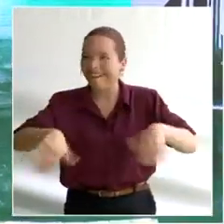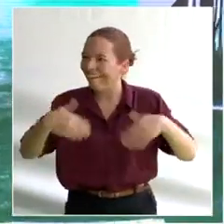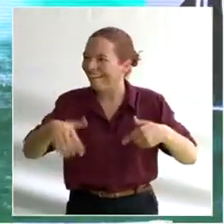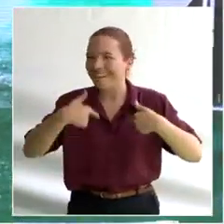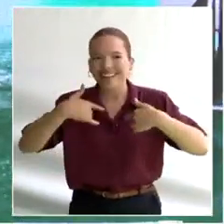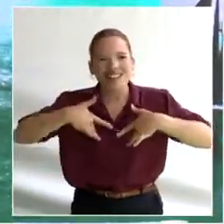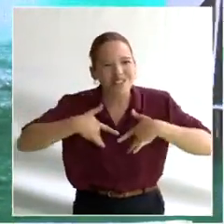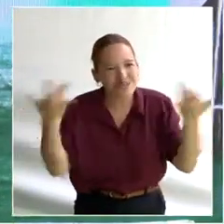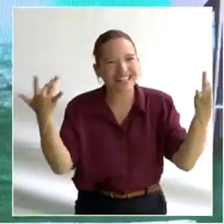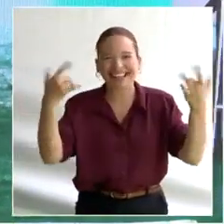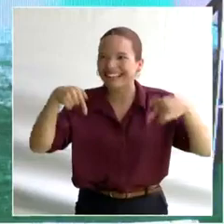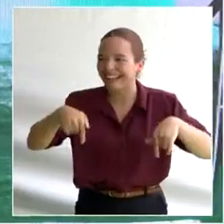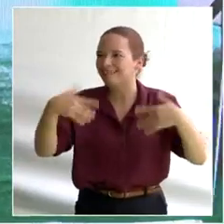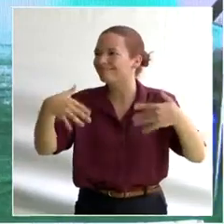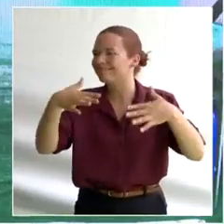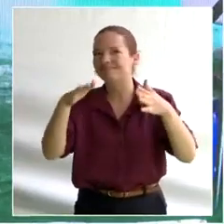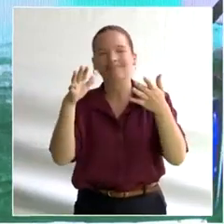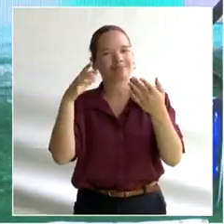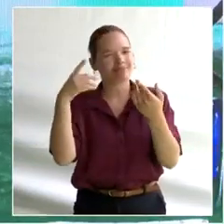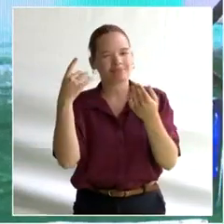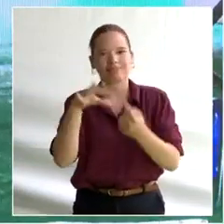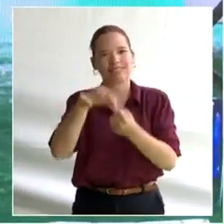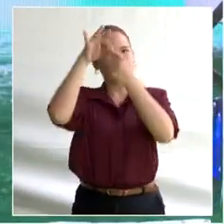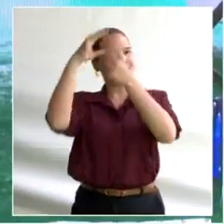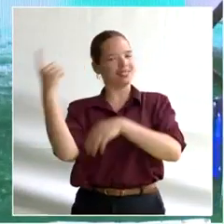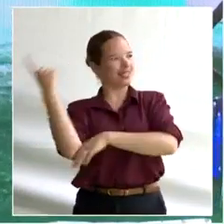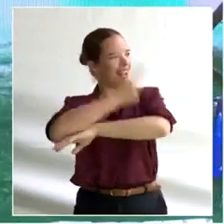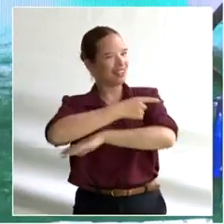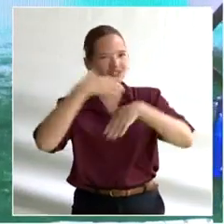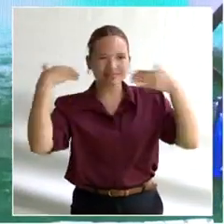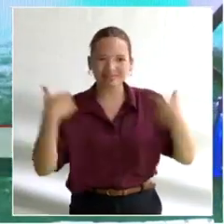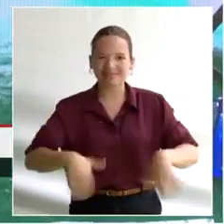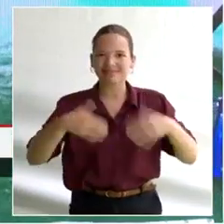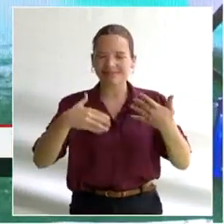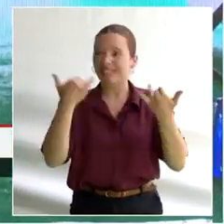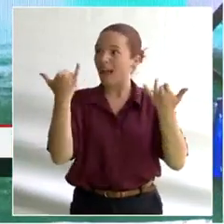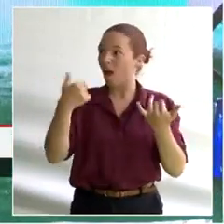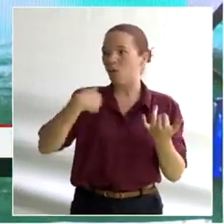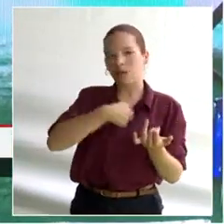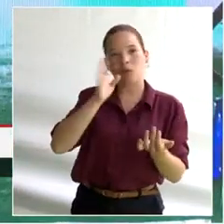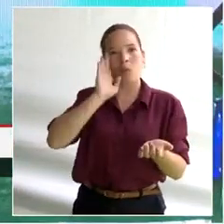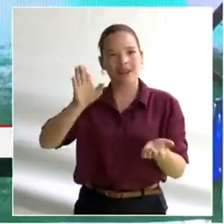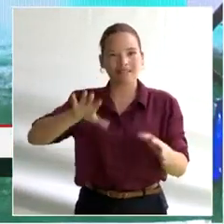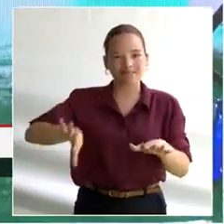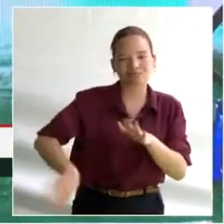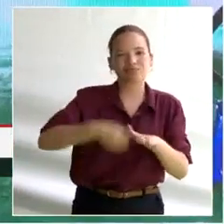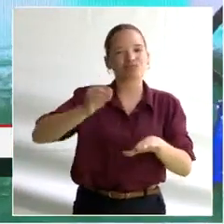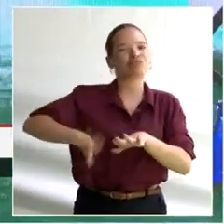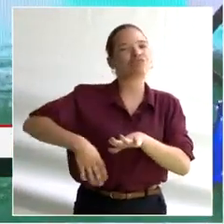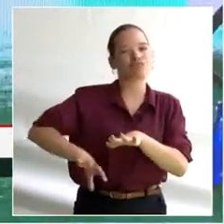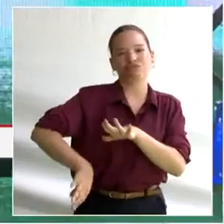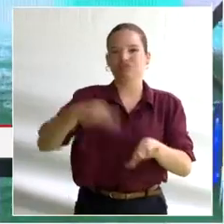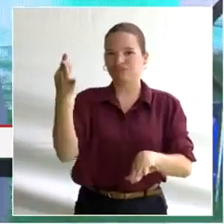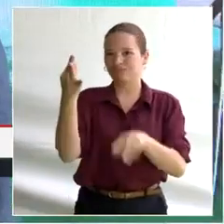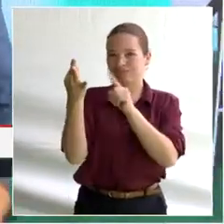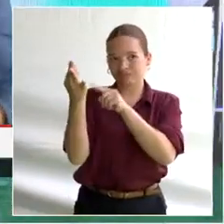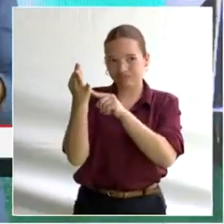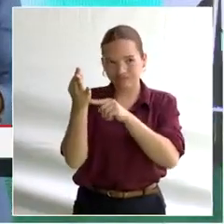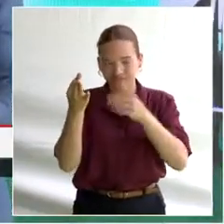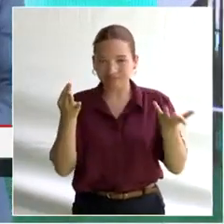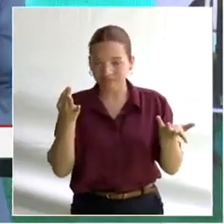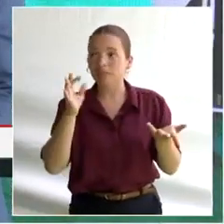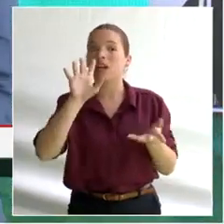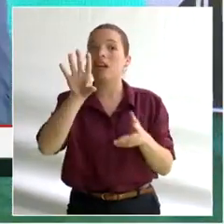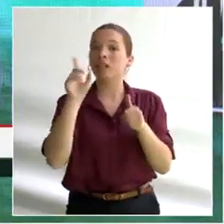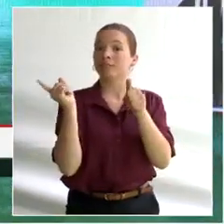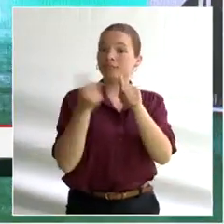Friday draw ceremony. I always feel like it's important to remind people about the history of the event, because it's a historic event in the